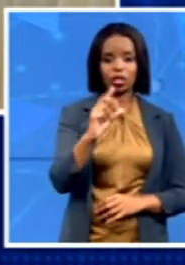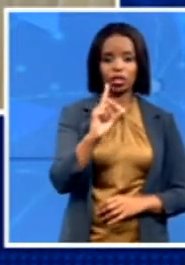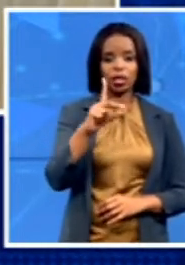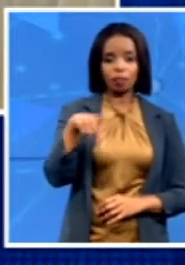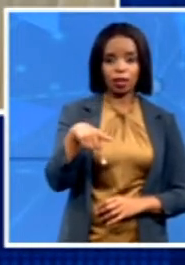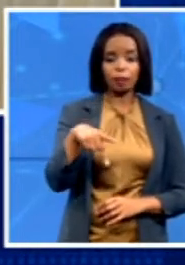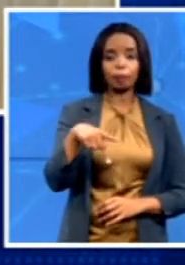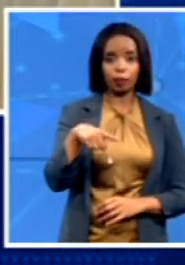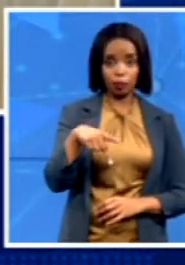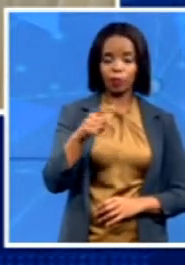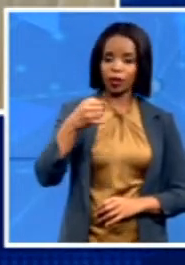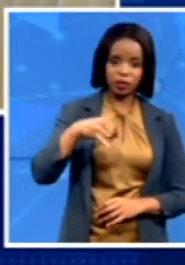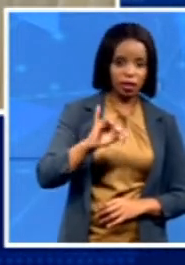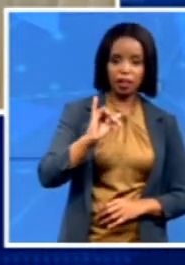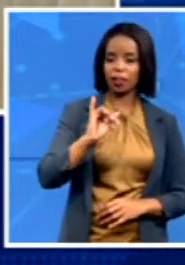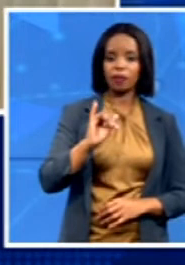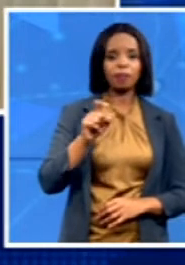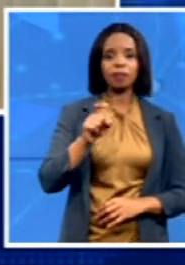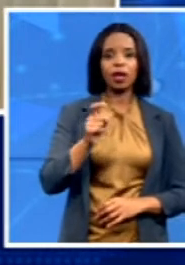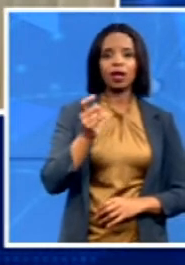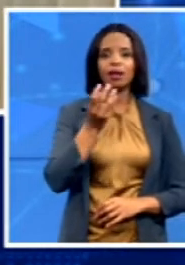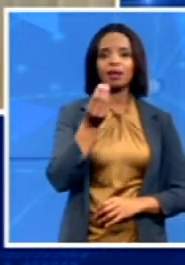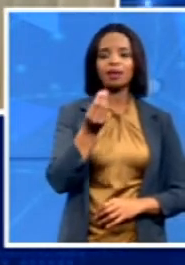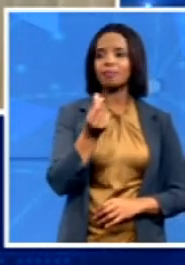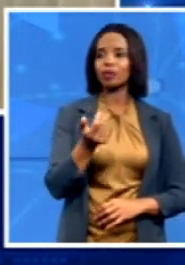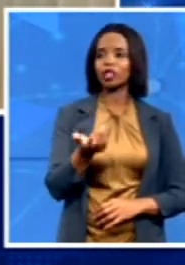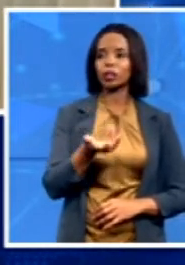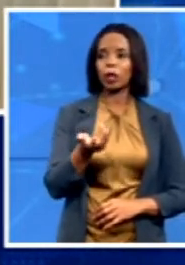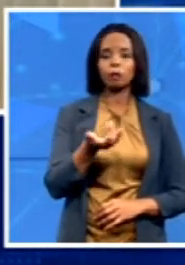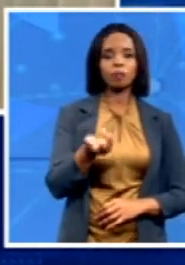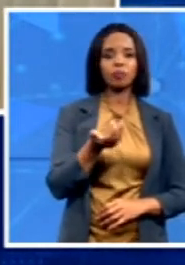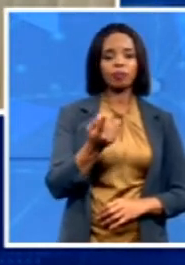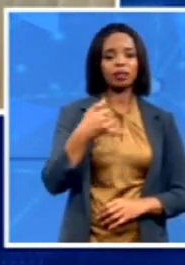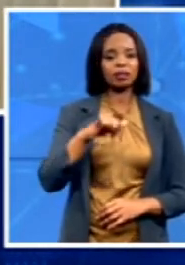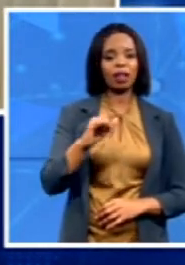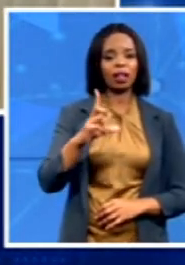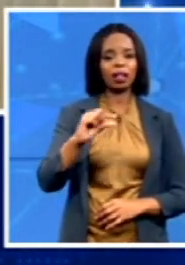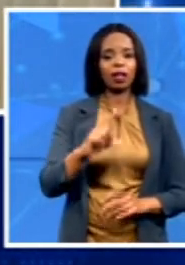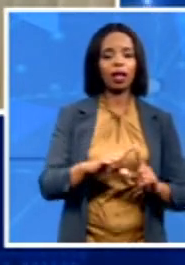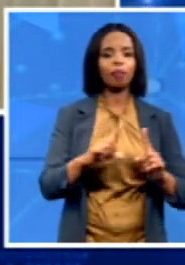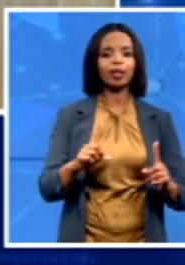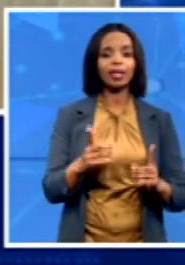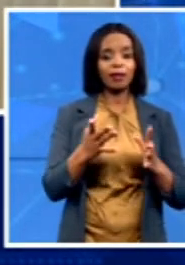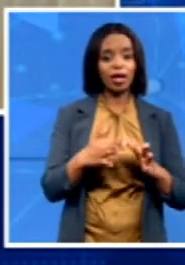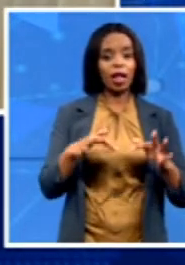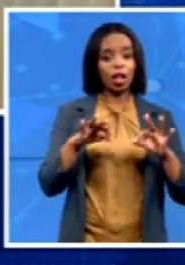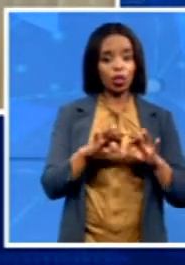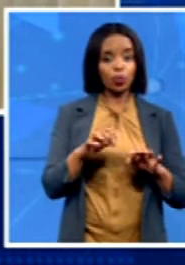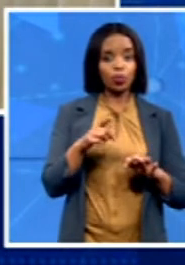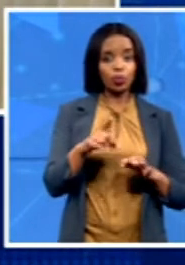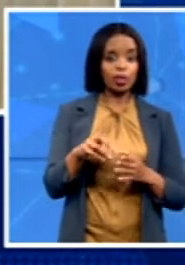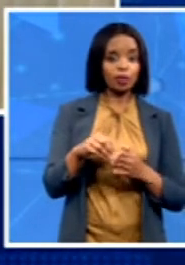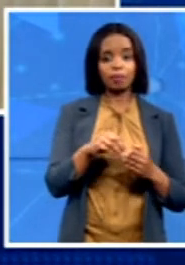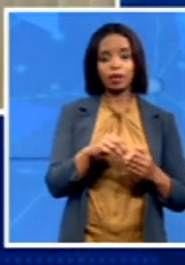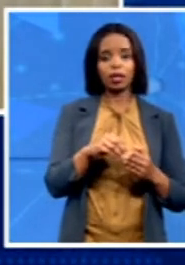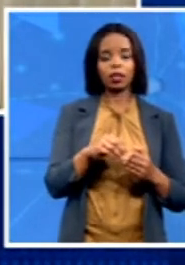a figure that is minute, but the value that it should bring is what we'll be looking forward to. How does